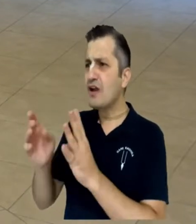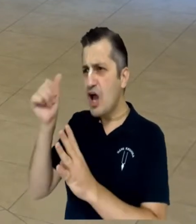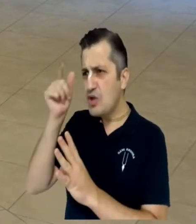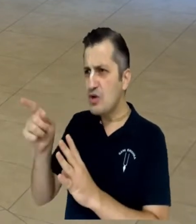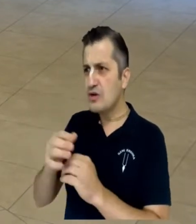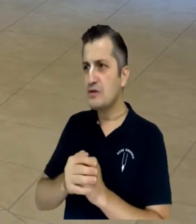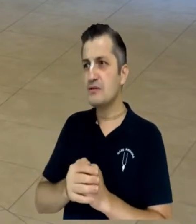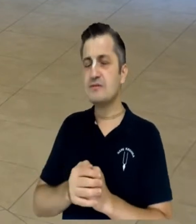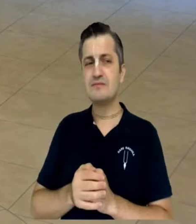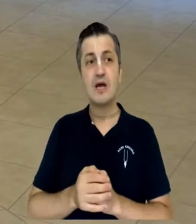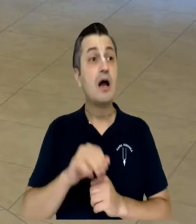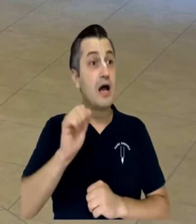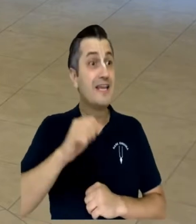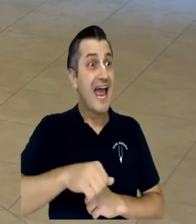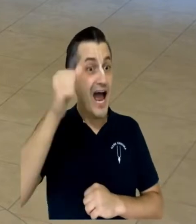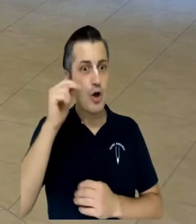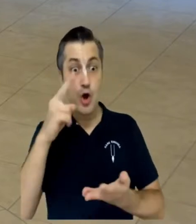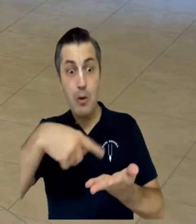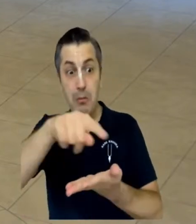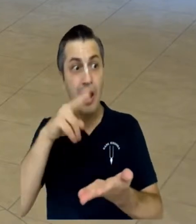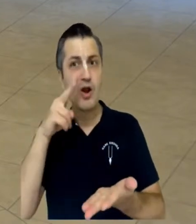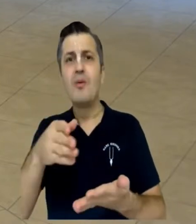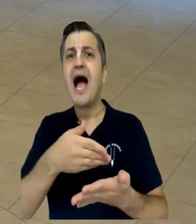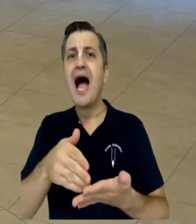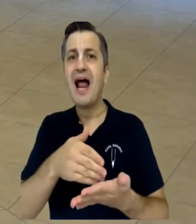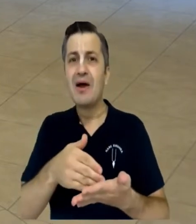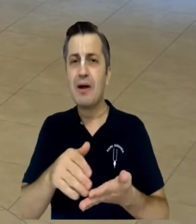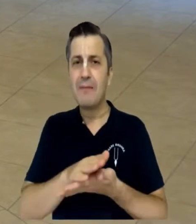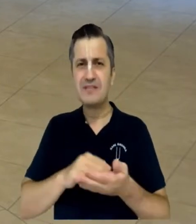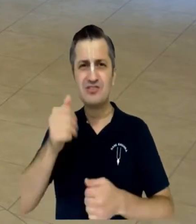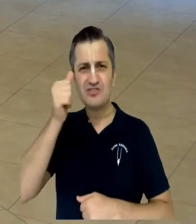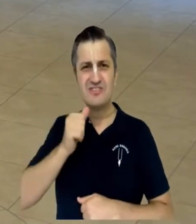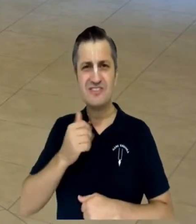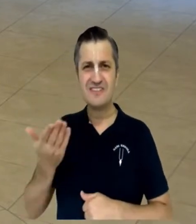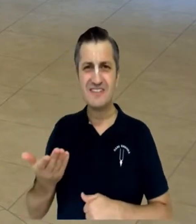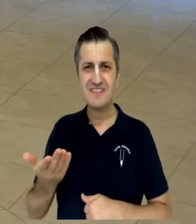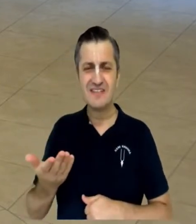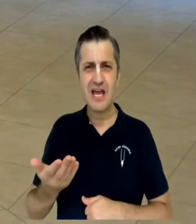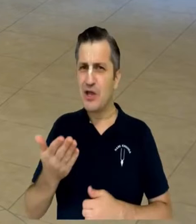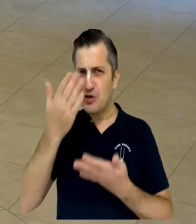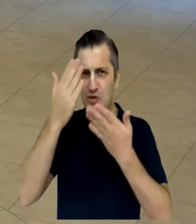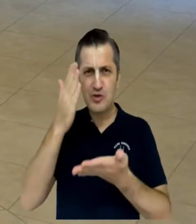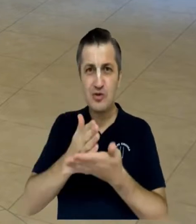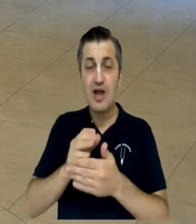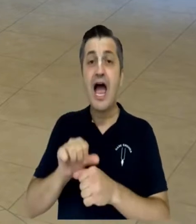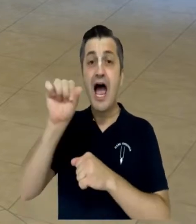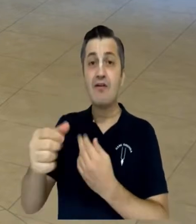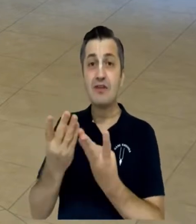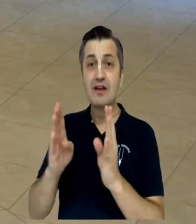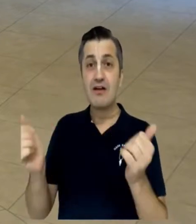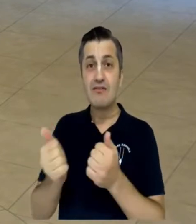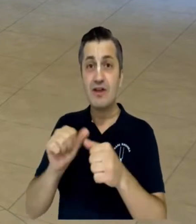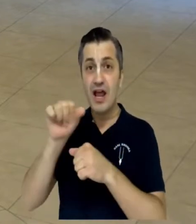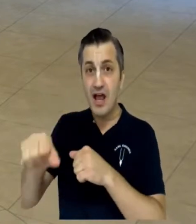halva. And so the person gets really excited, but then actually later on you might find out there is no halva, there's just sabji.